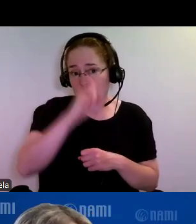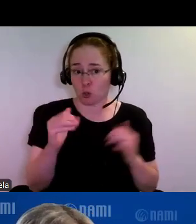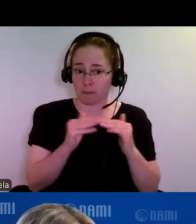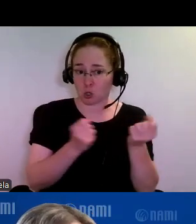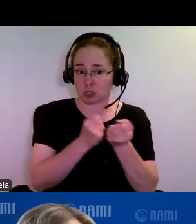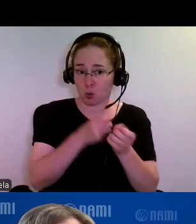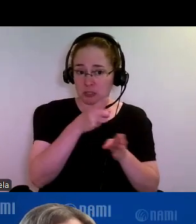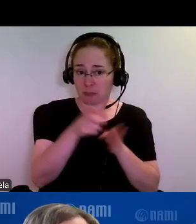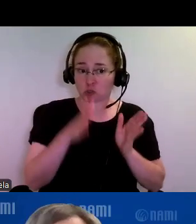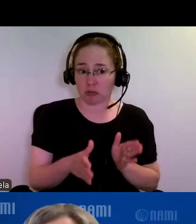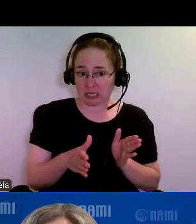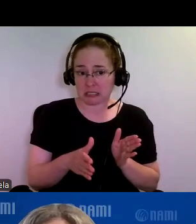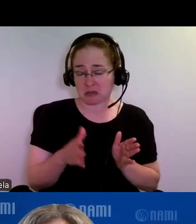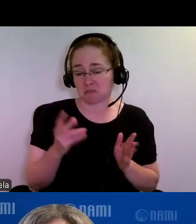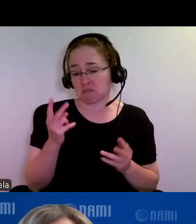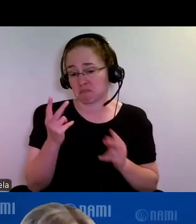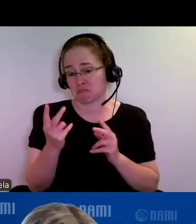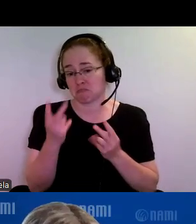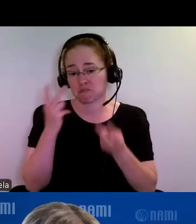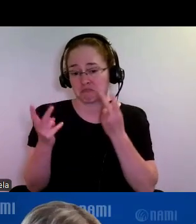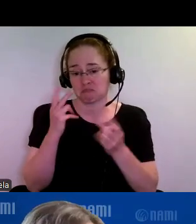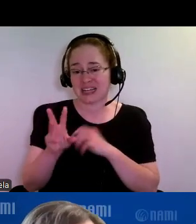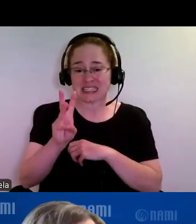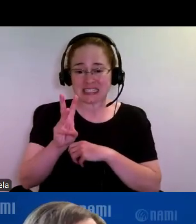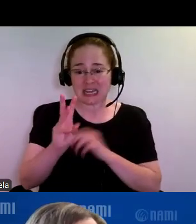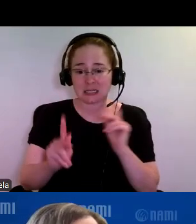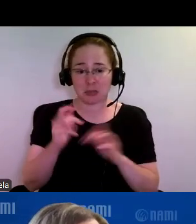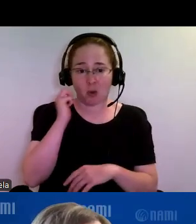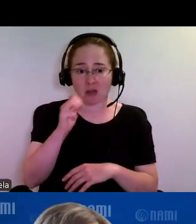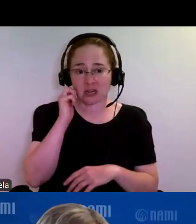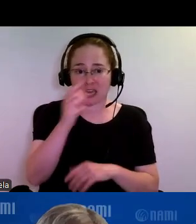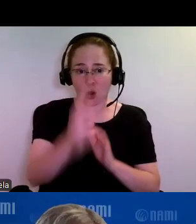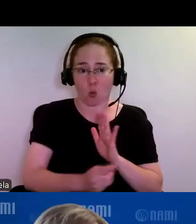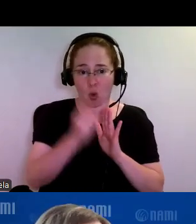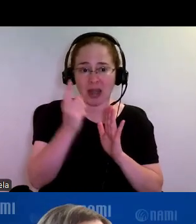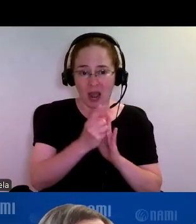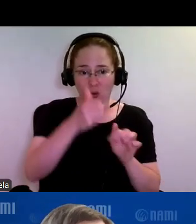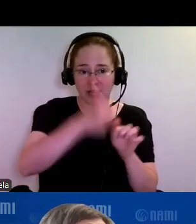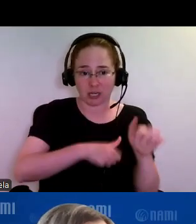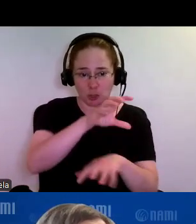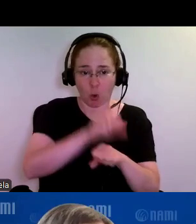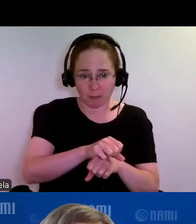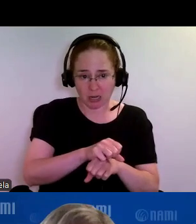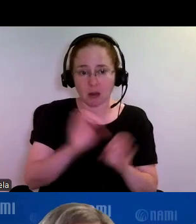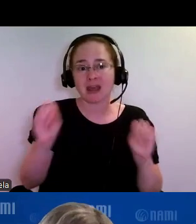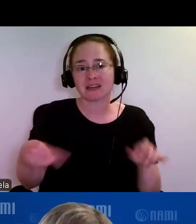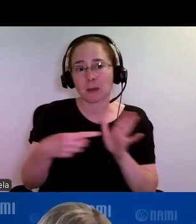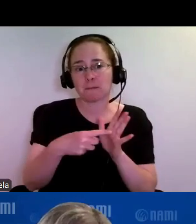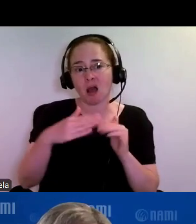support specialist saw approximately 6 people a day for an hour-long appointments, they could bill more